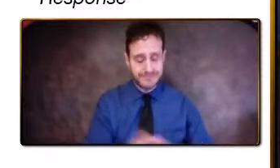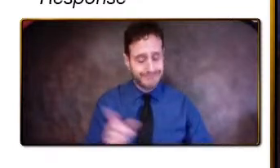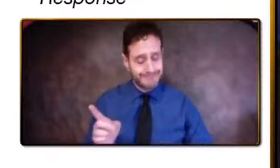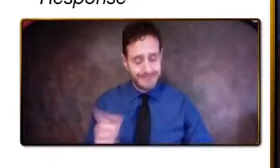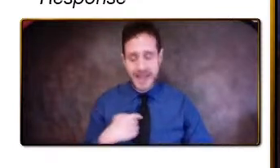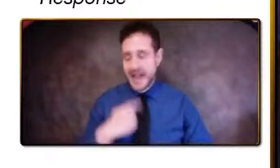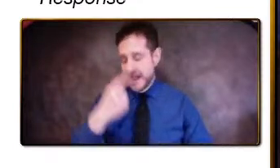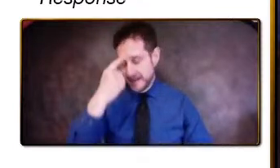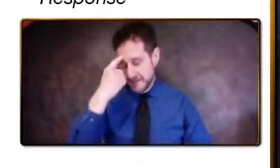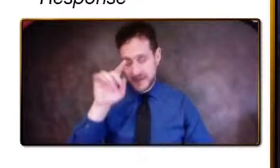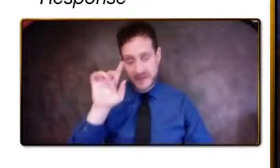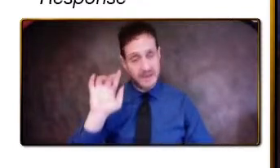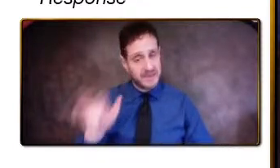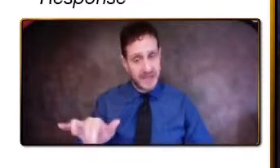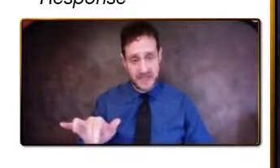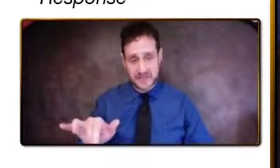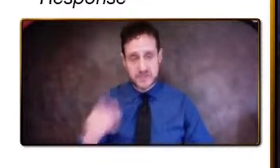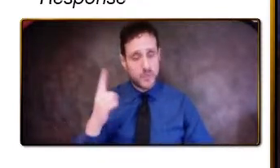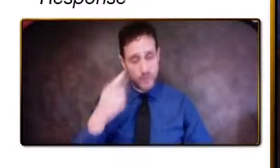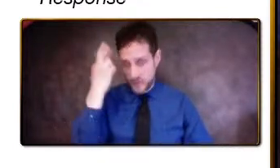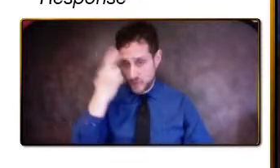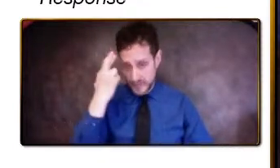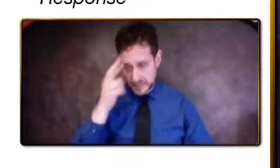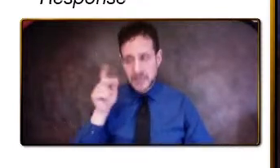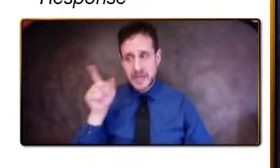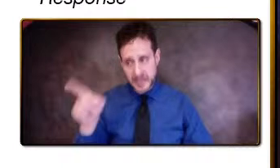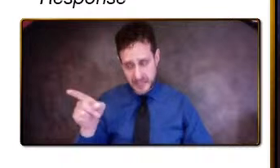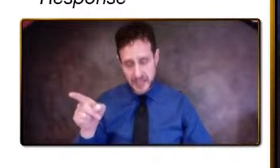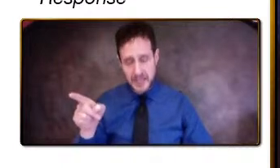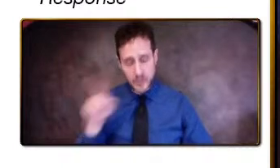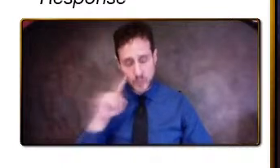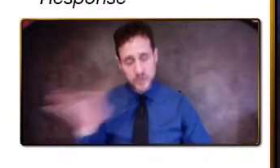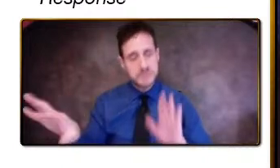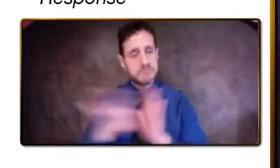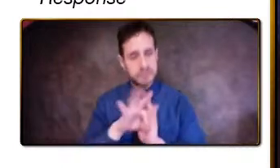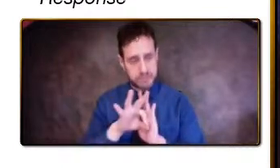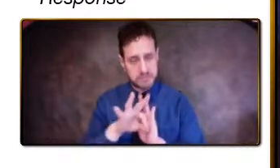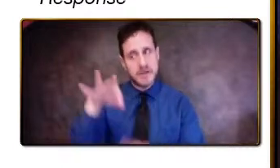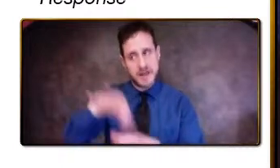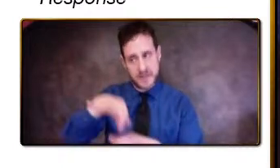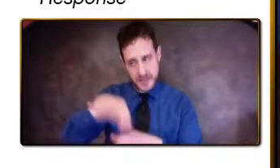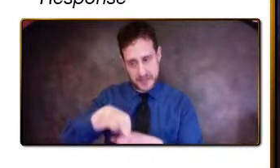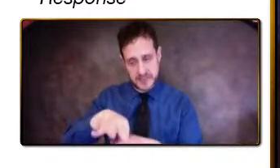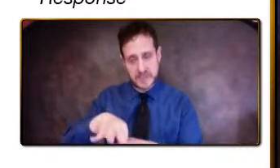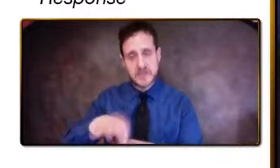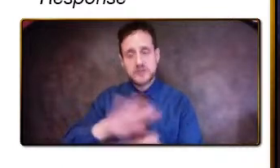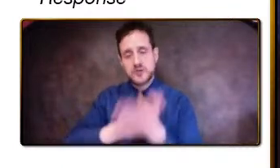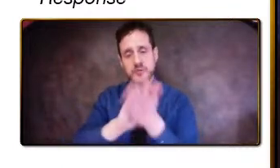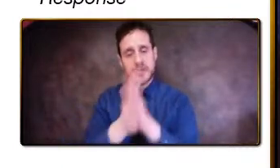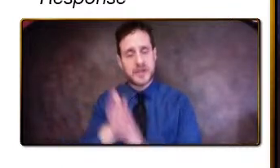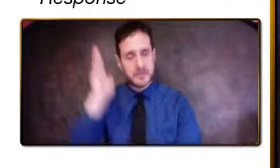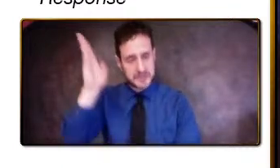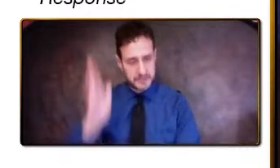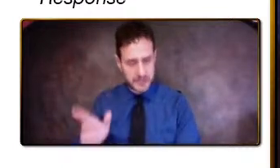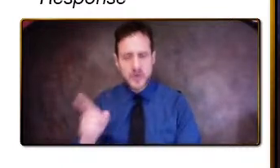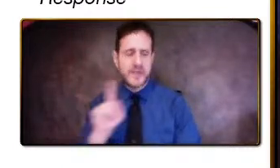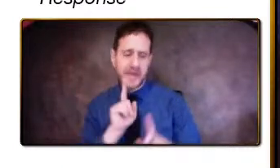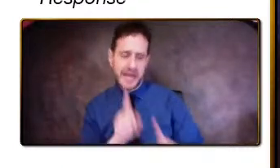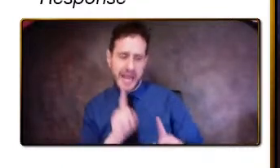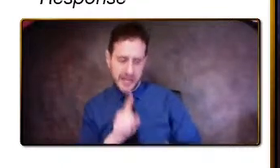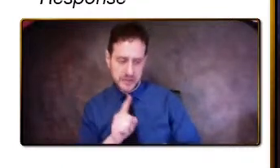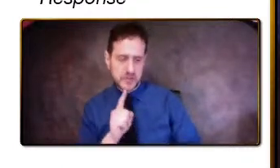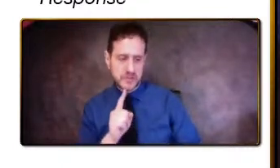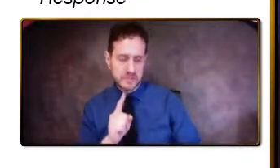think that's one of the reasons that he ultimately was elected, that he adequately answered those questions to the